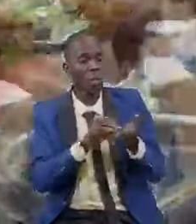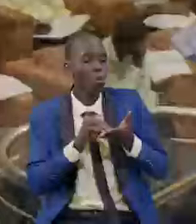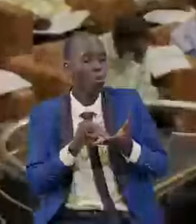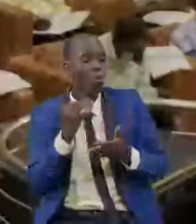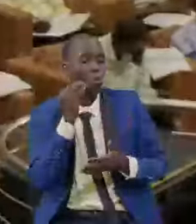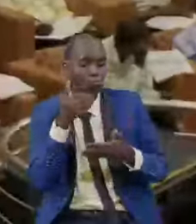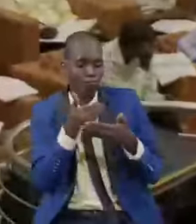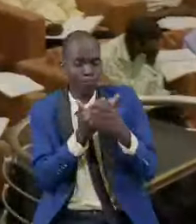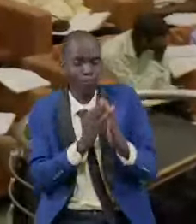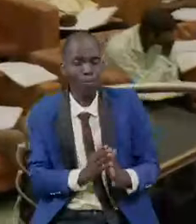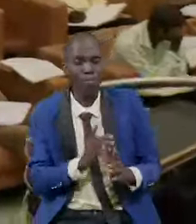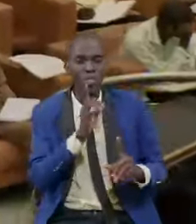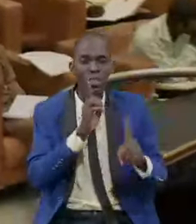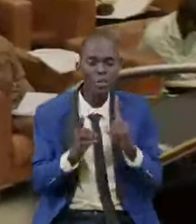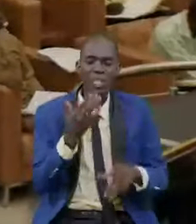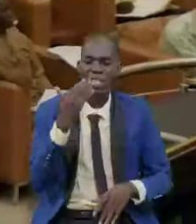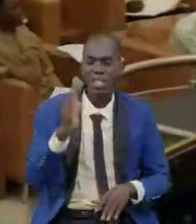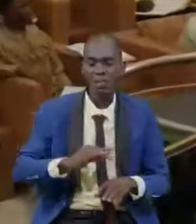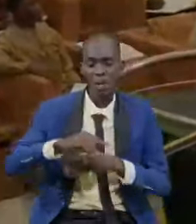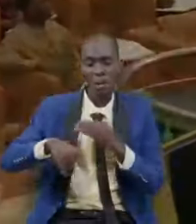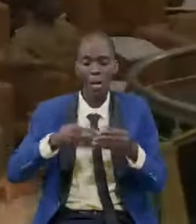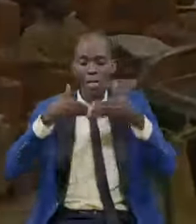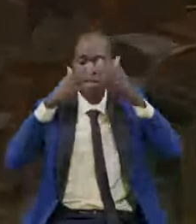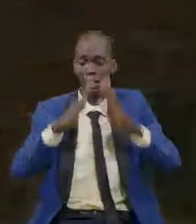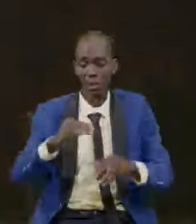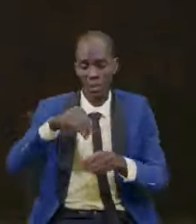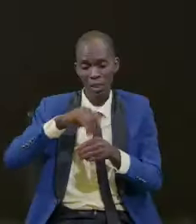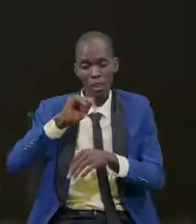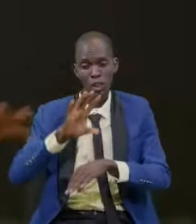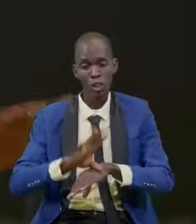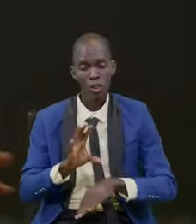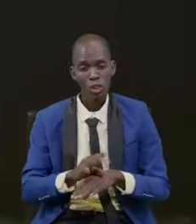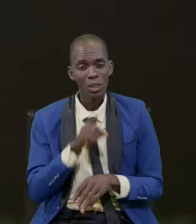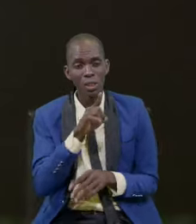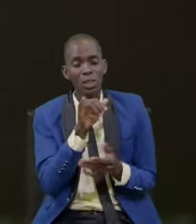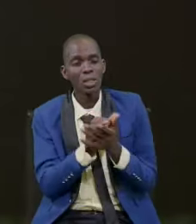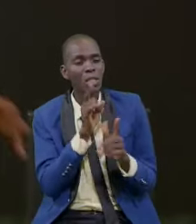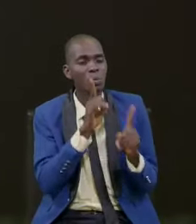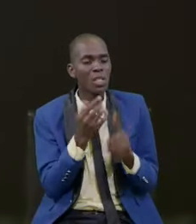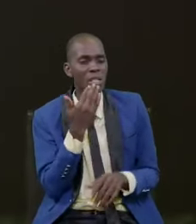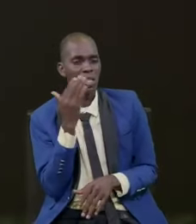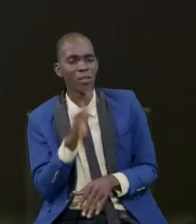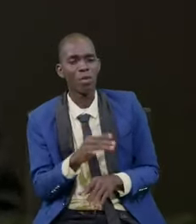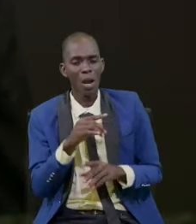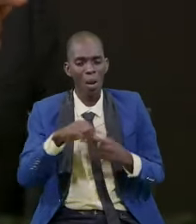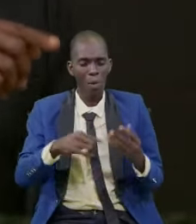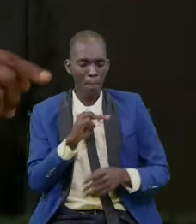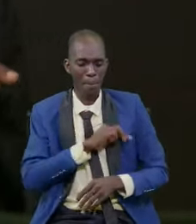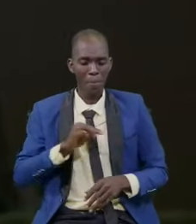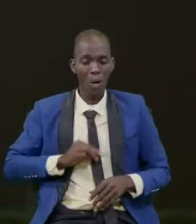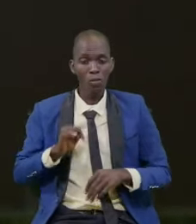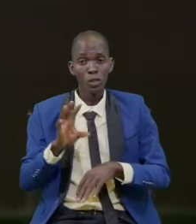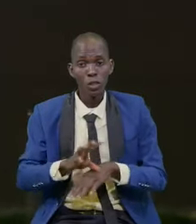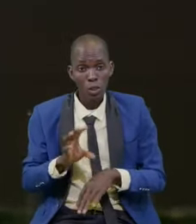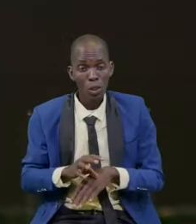speaketh evil of leaders in the church, he that speaketh evil of members in the church, judge